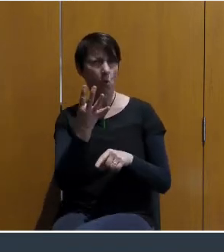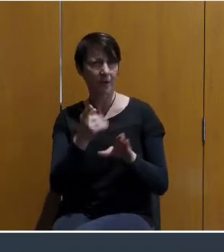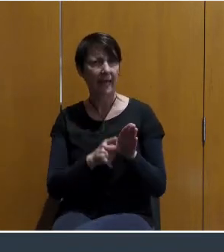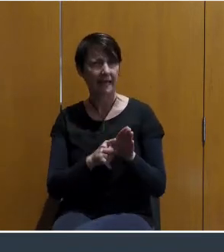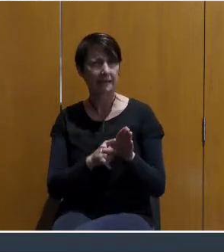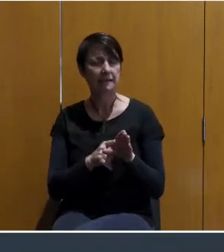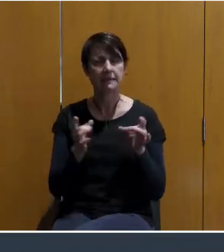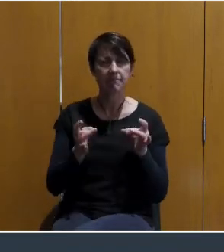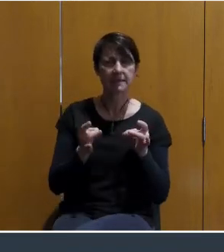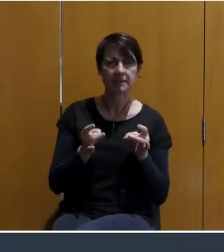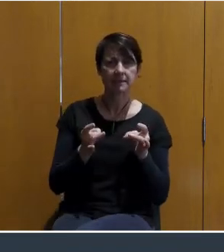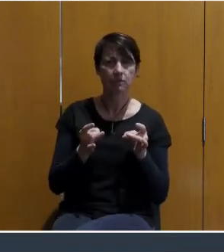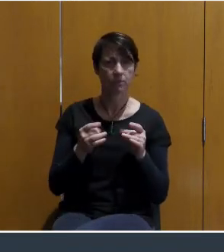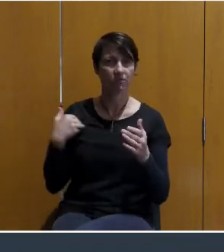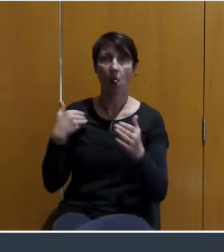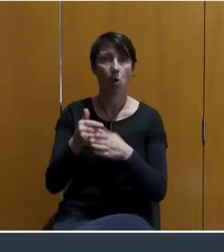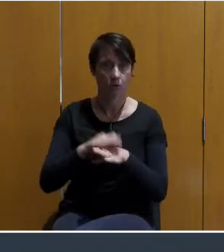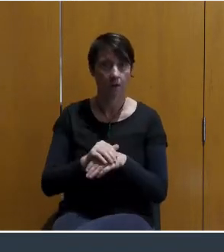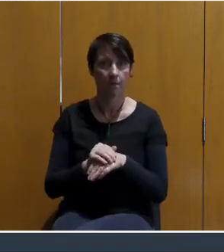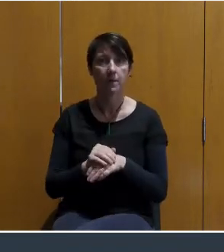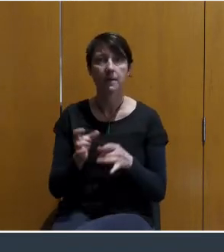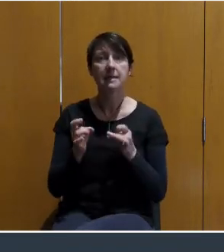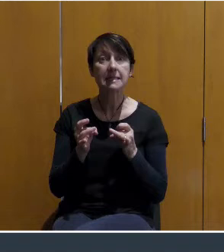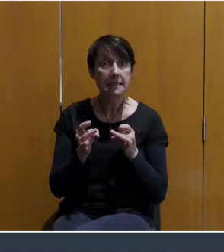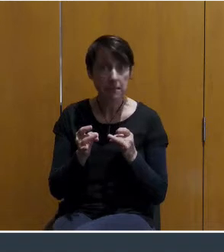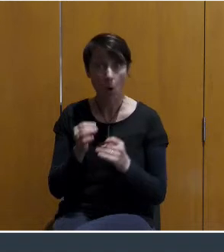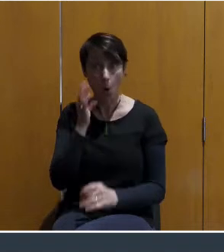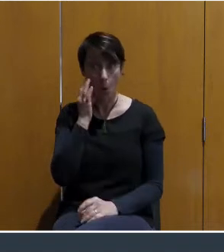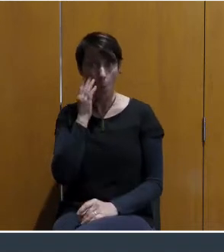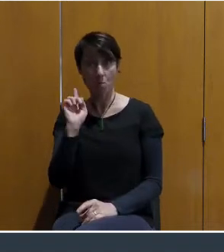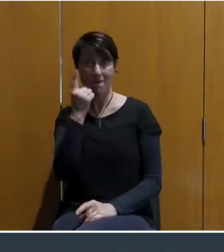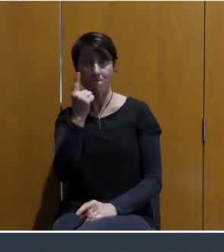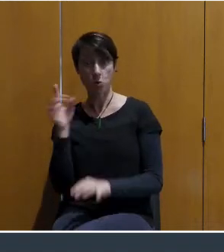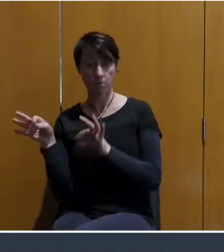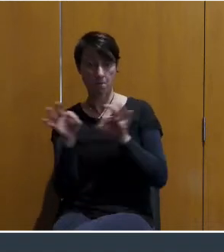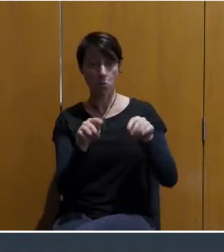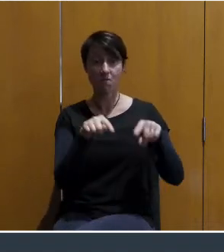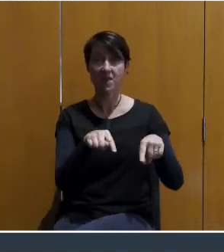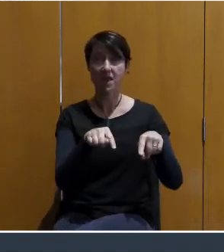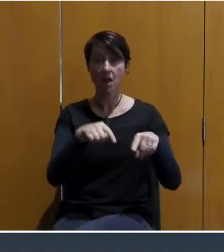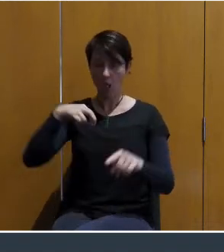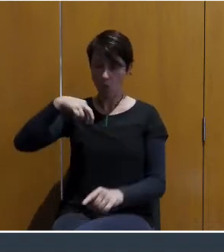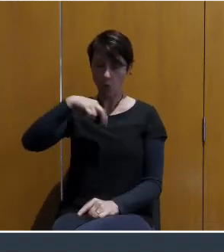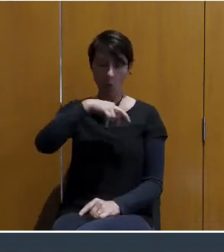enjoyed walking along the pathway. It had only just been created when we arrived there. And